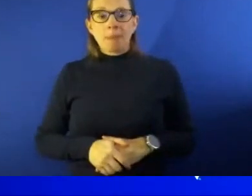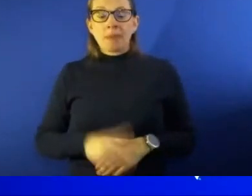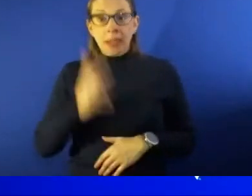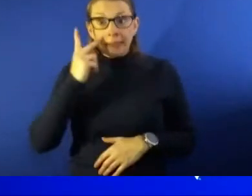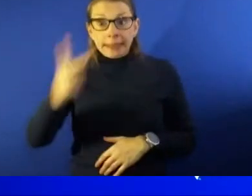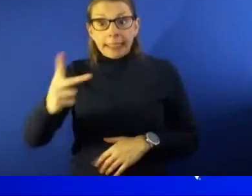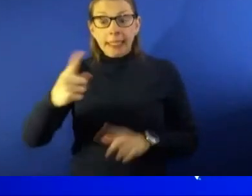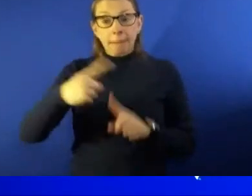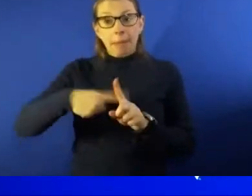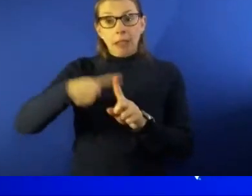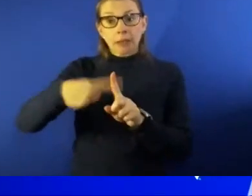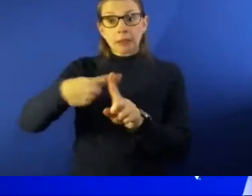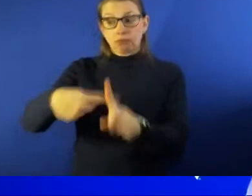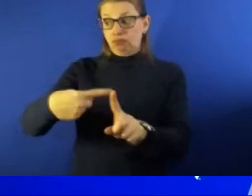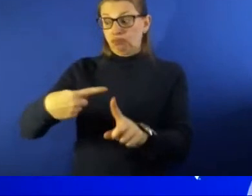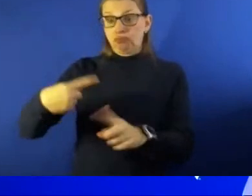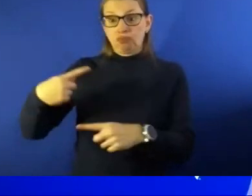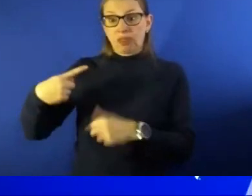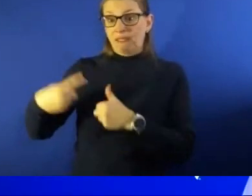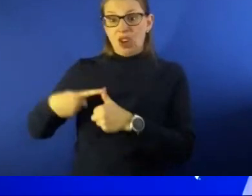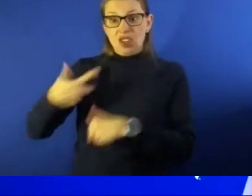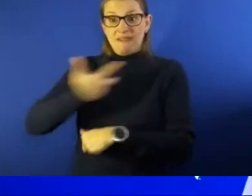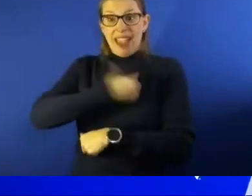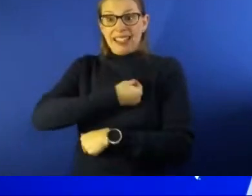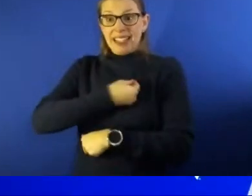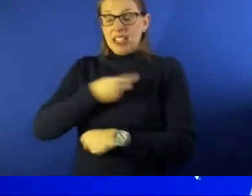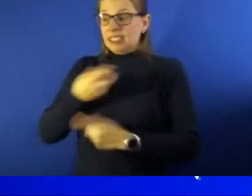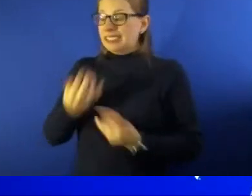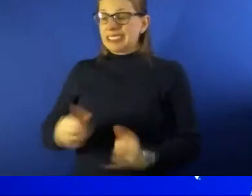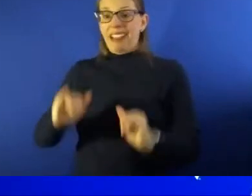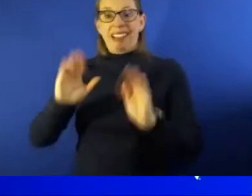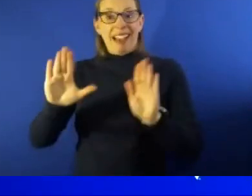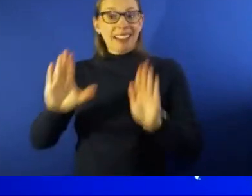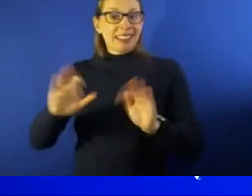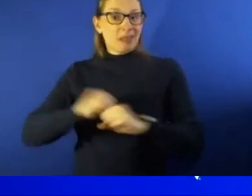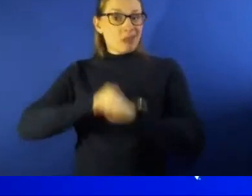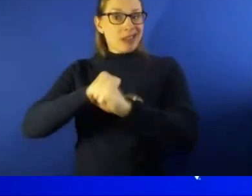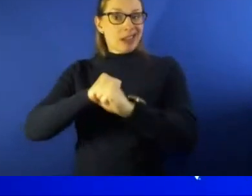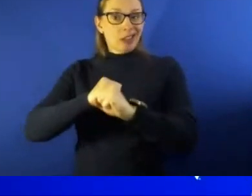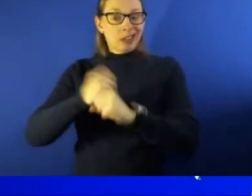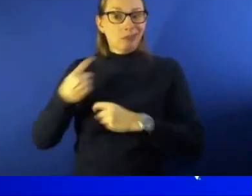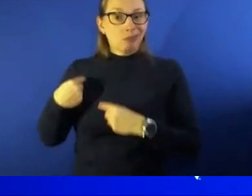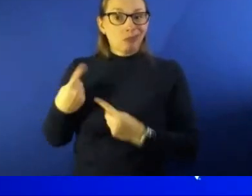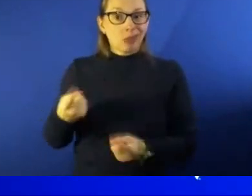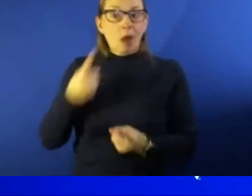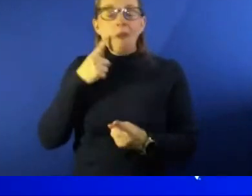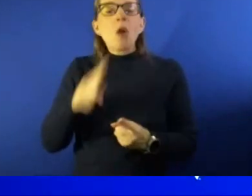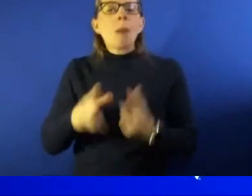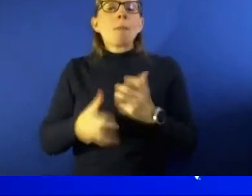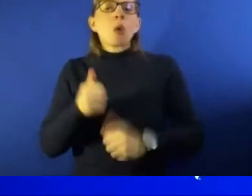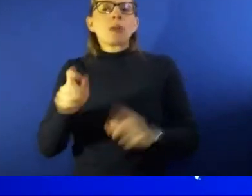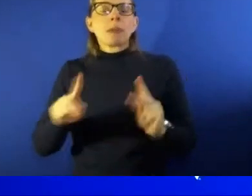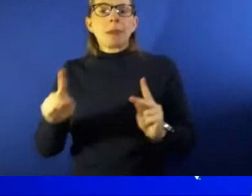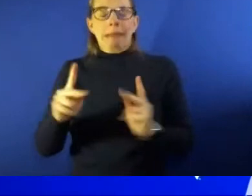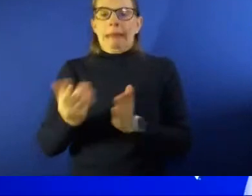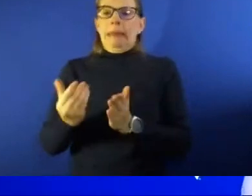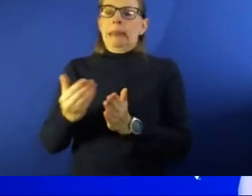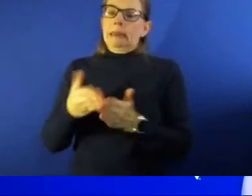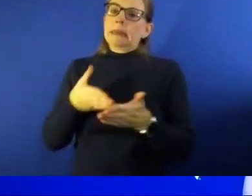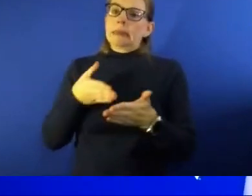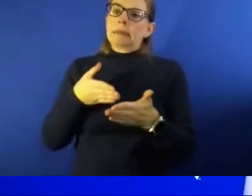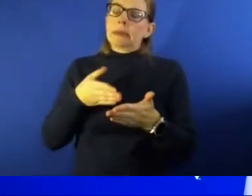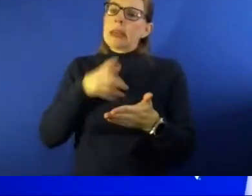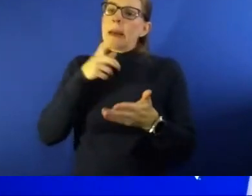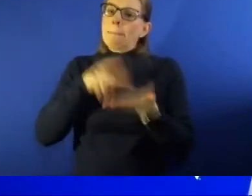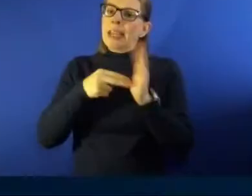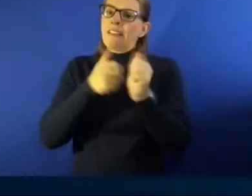from first vaccination, you still have excellent protection for the most part, for most people, against hospitalization, severe disease, and death as